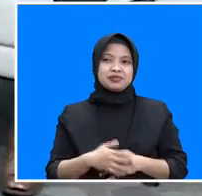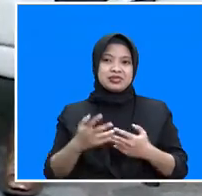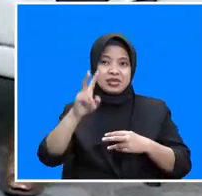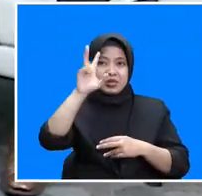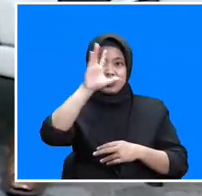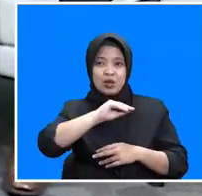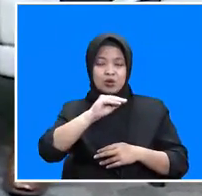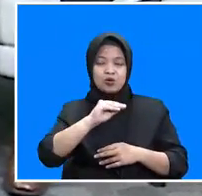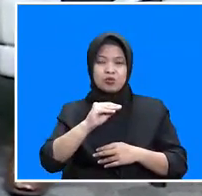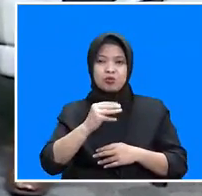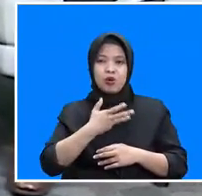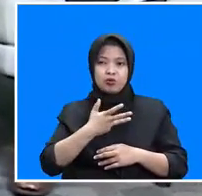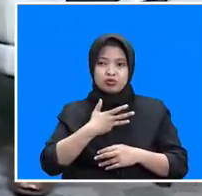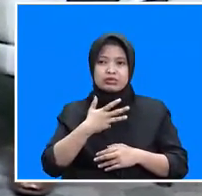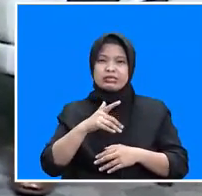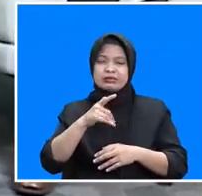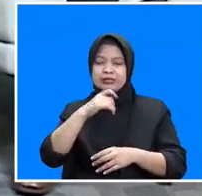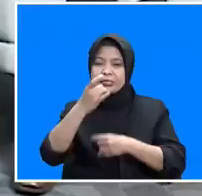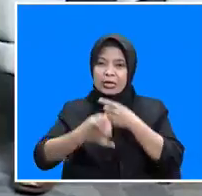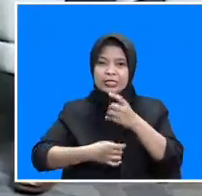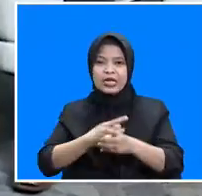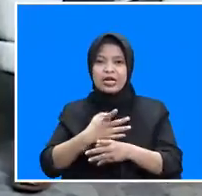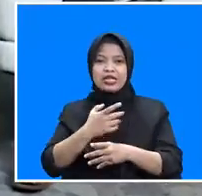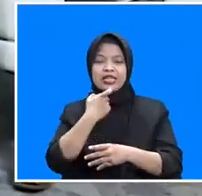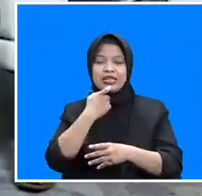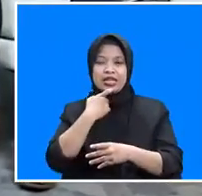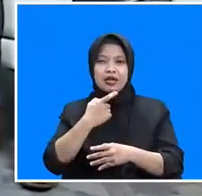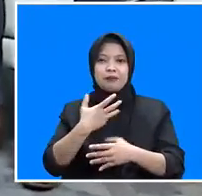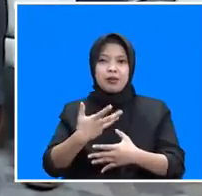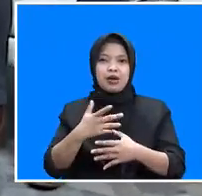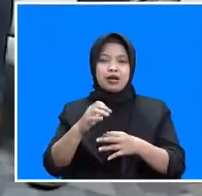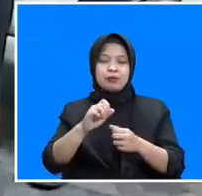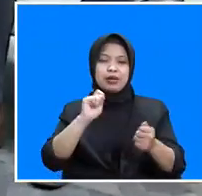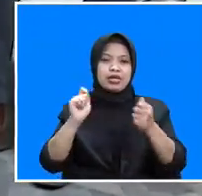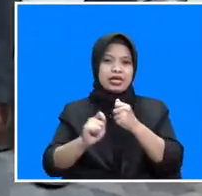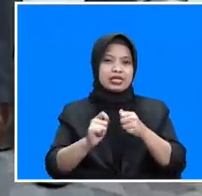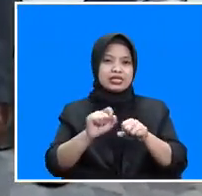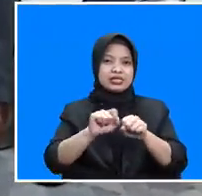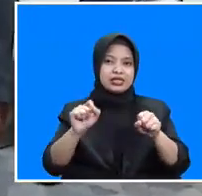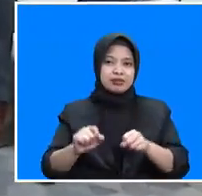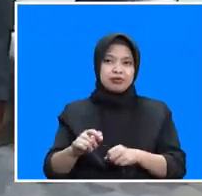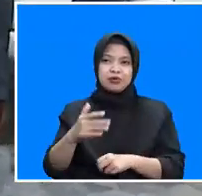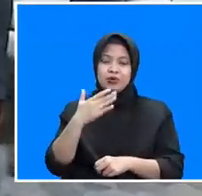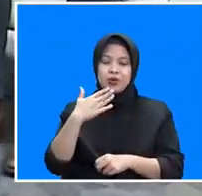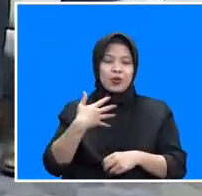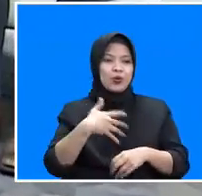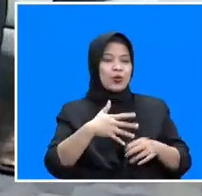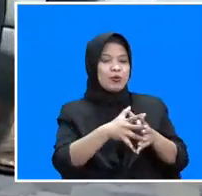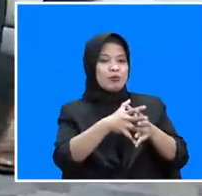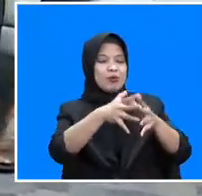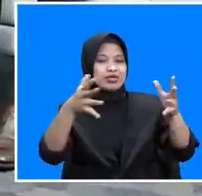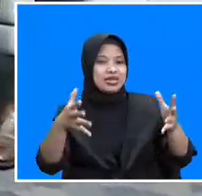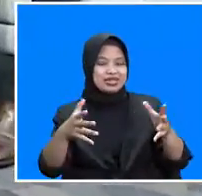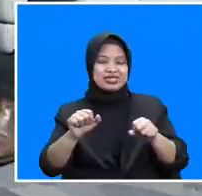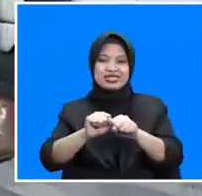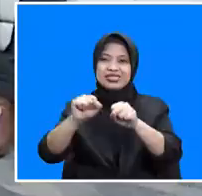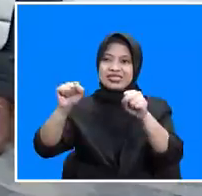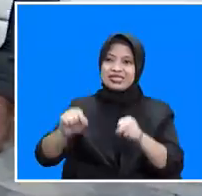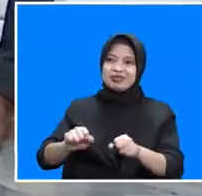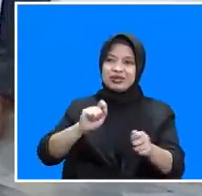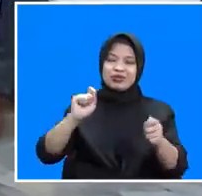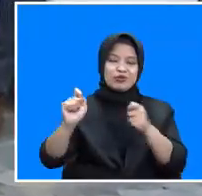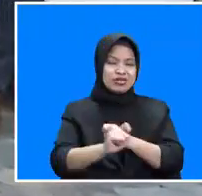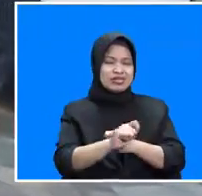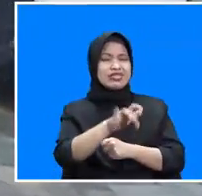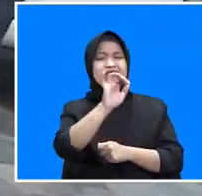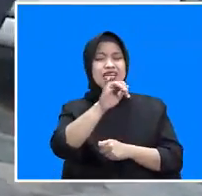Thank you. System transformation. Indeed. Yeah, that's like another opening for... Indeed. And that's why I stopped there, because I think that's